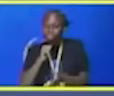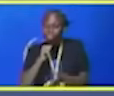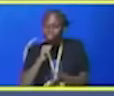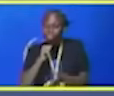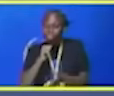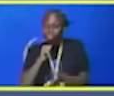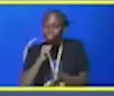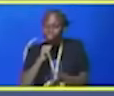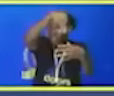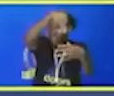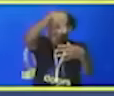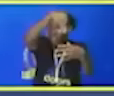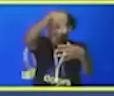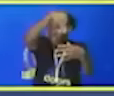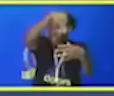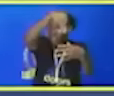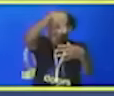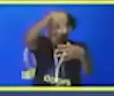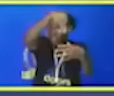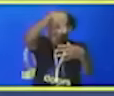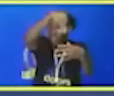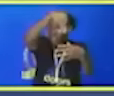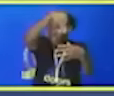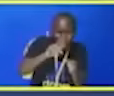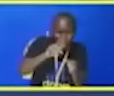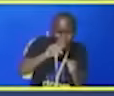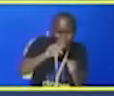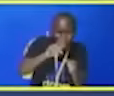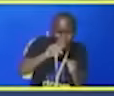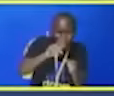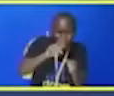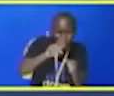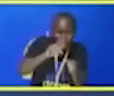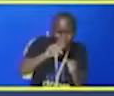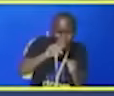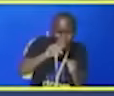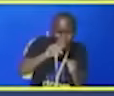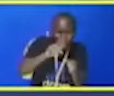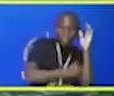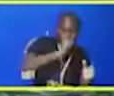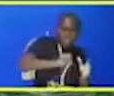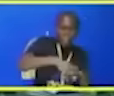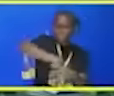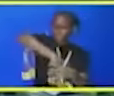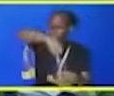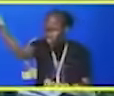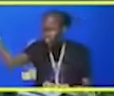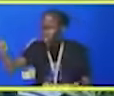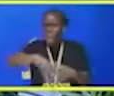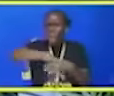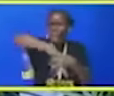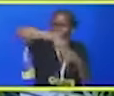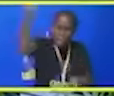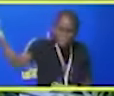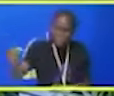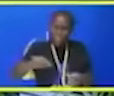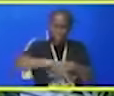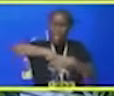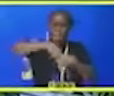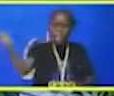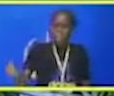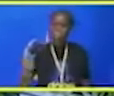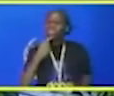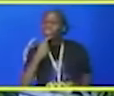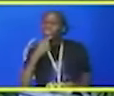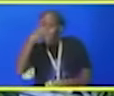place, the planting that is not of the Lord, it must be uprooted tonight. Is someone ready to pray? Say,